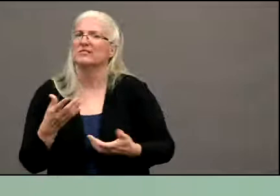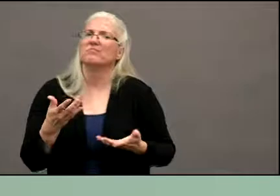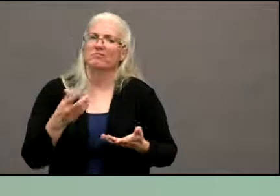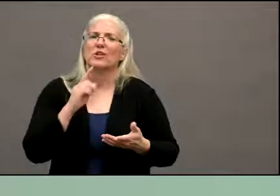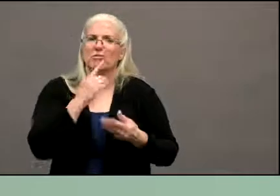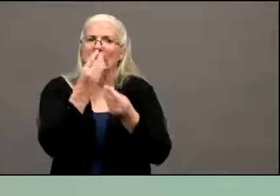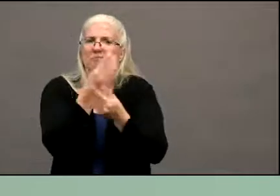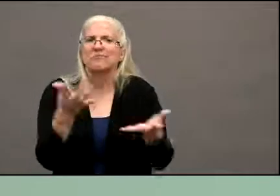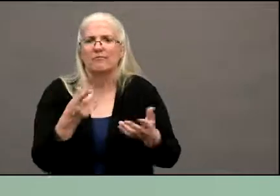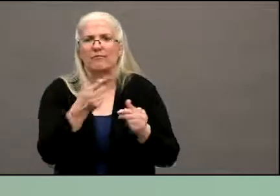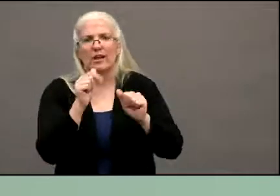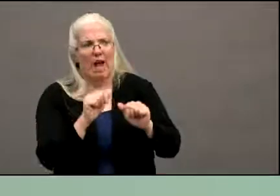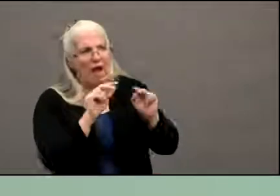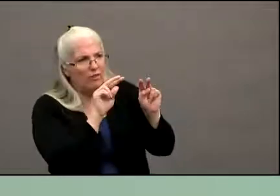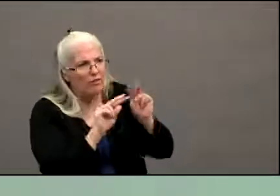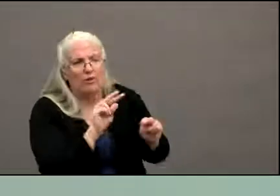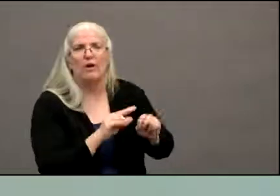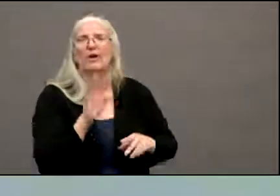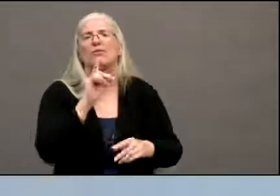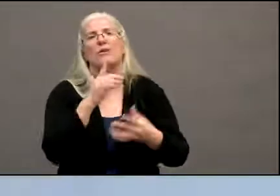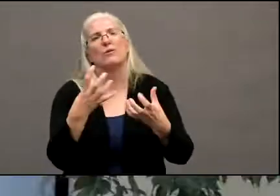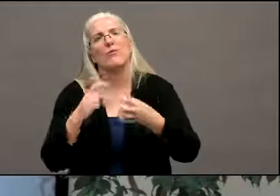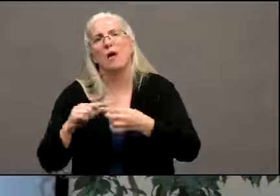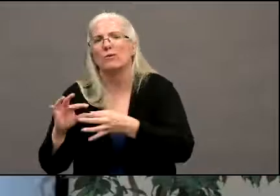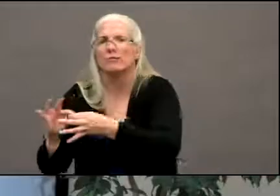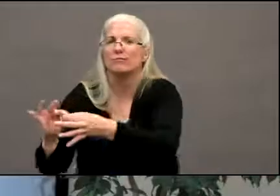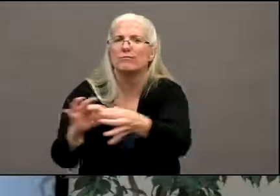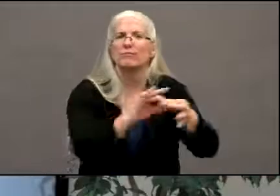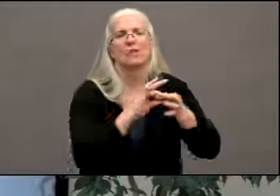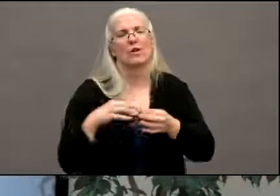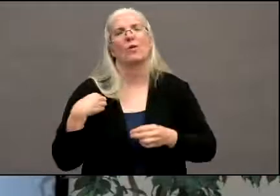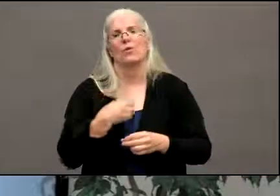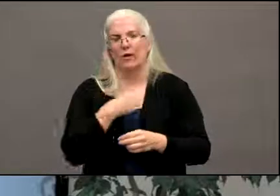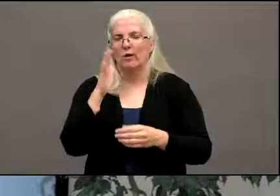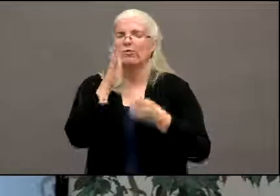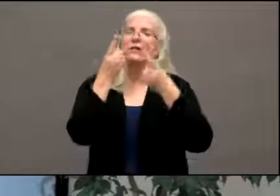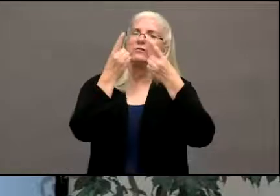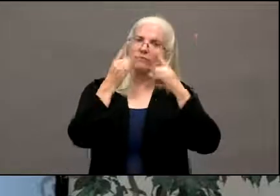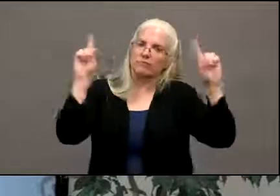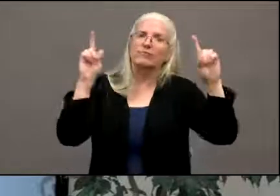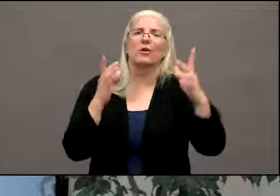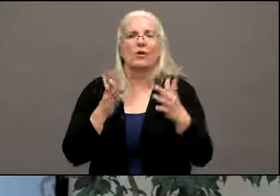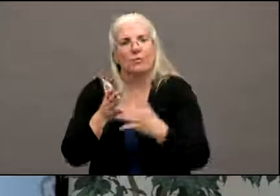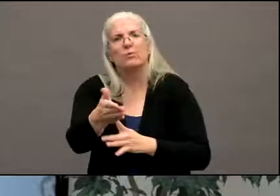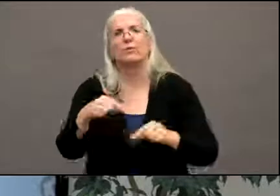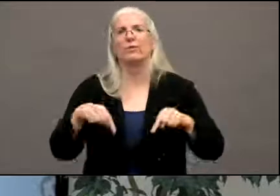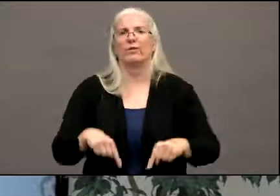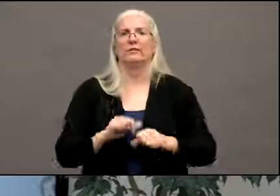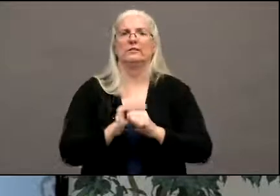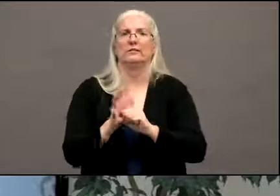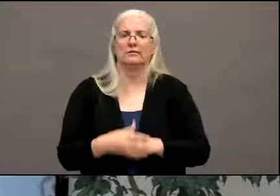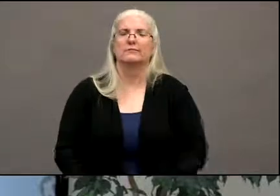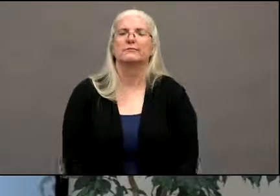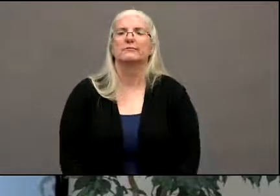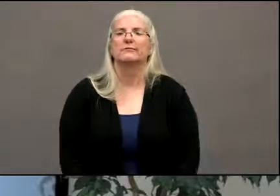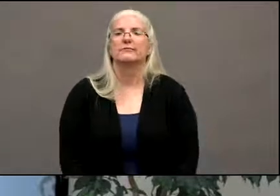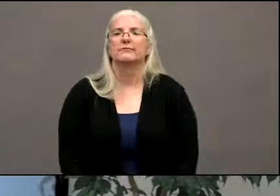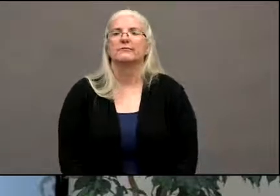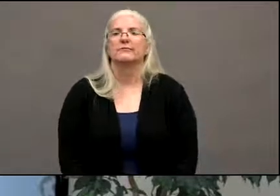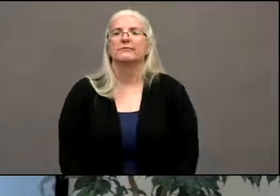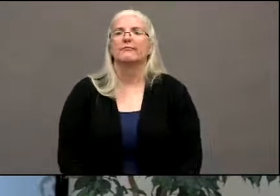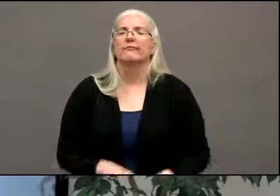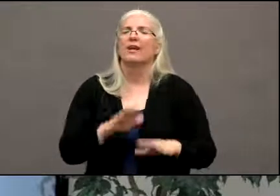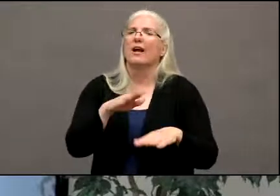take care of yourself. We'll get through this and get to that next tier. Absolutely. Thank you so much, Betty. I don't know what's up with the faded yellow